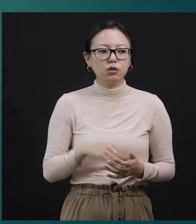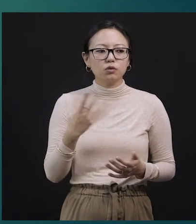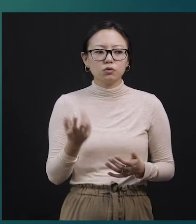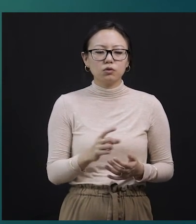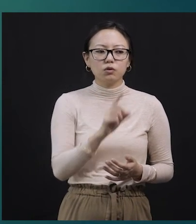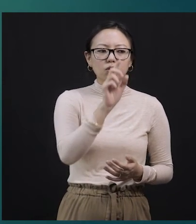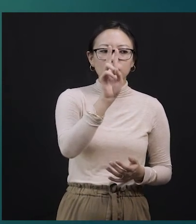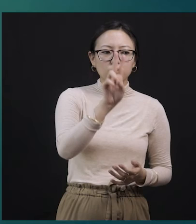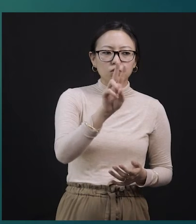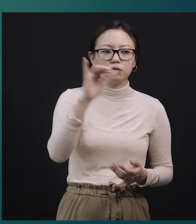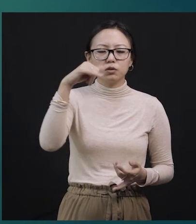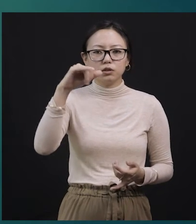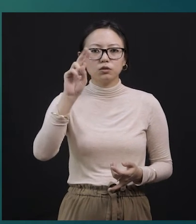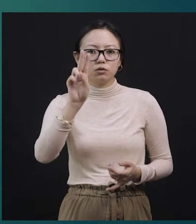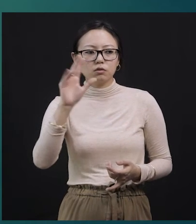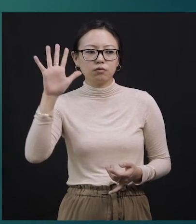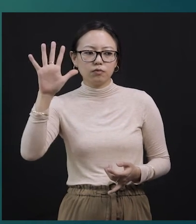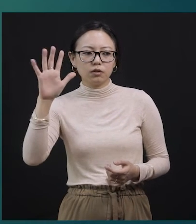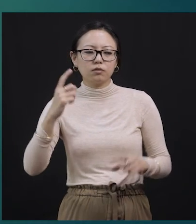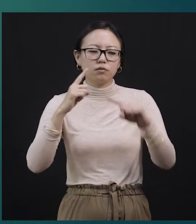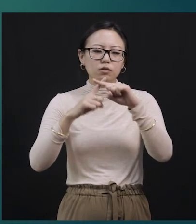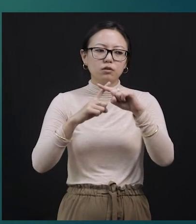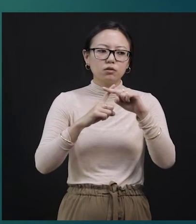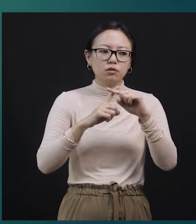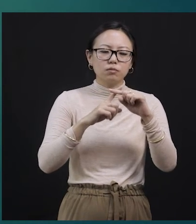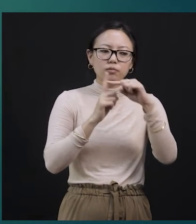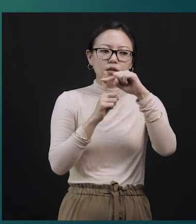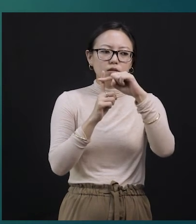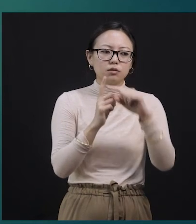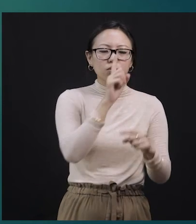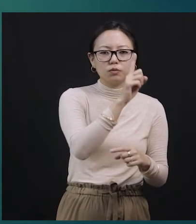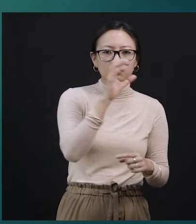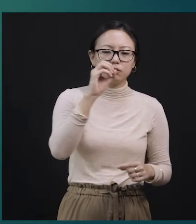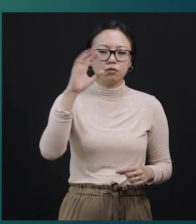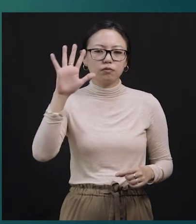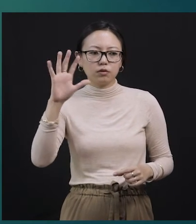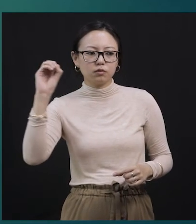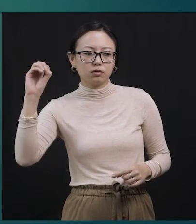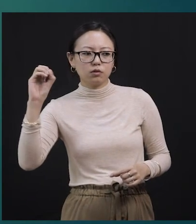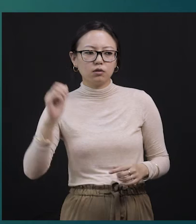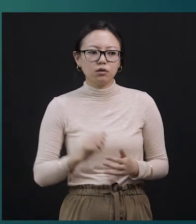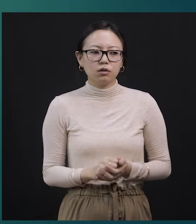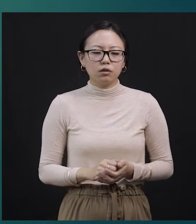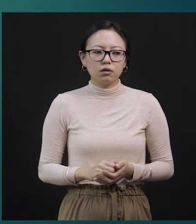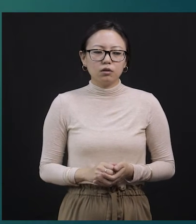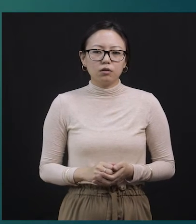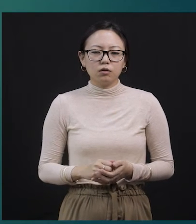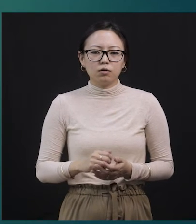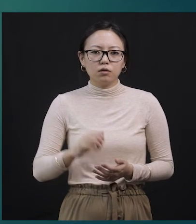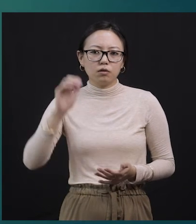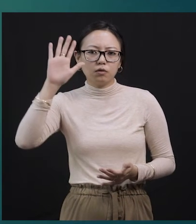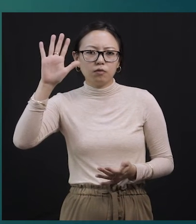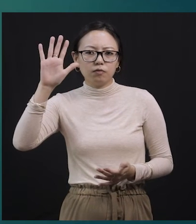step, you need to add them up, right? So can you see any number below 5, children? Yesterday